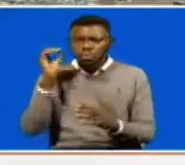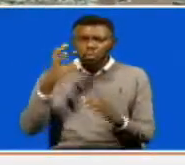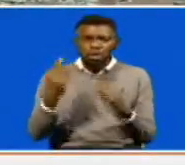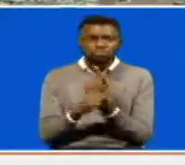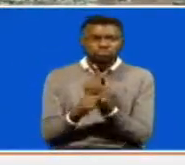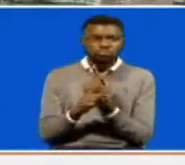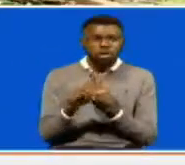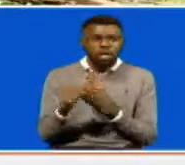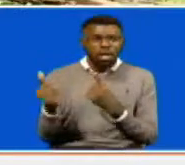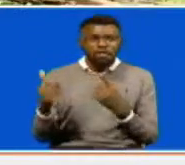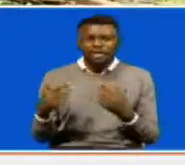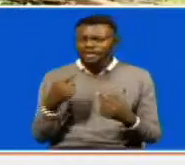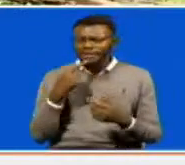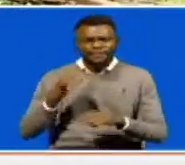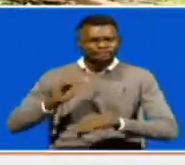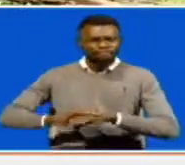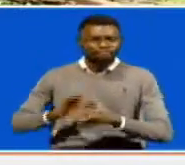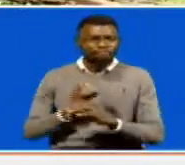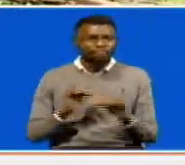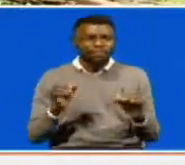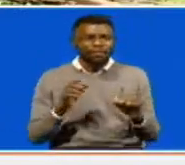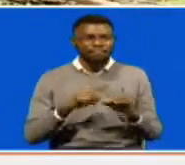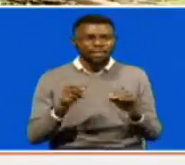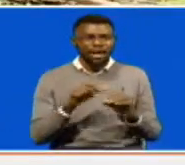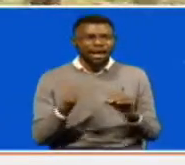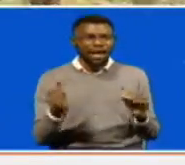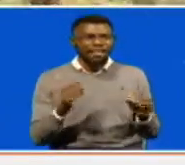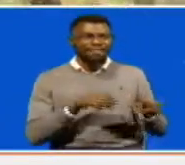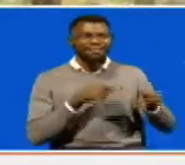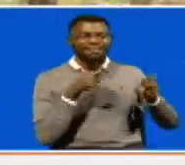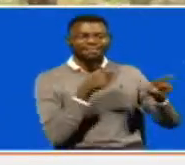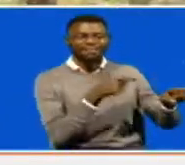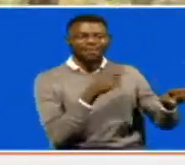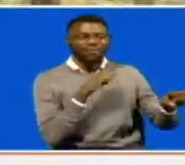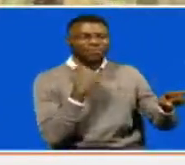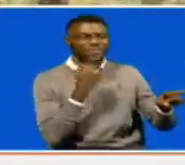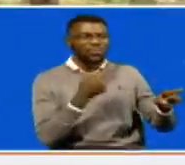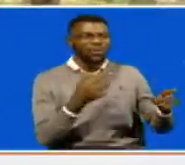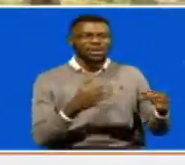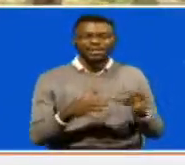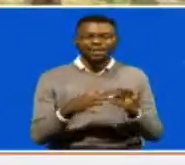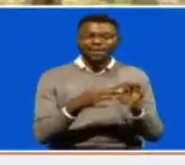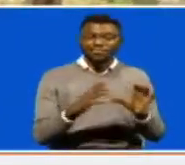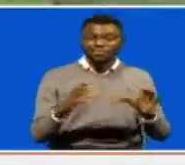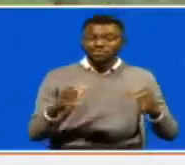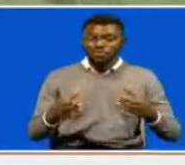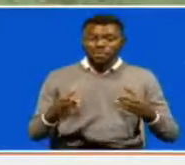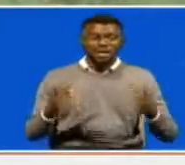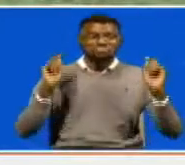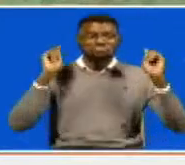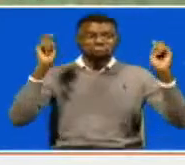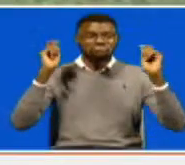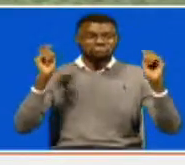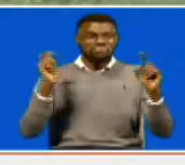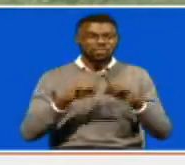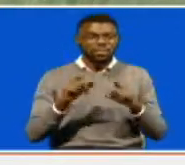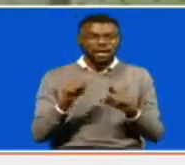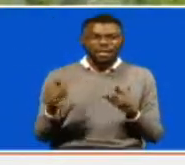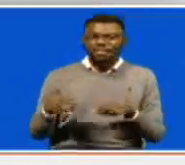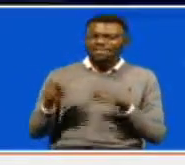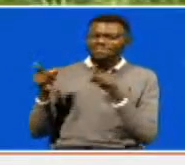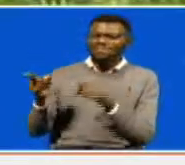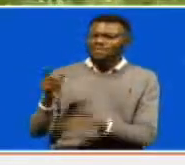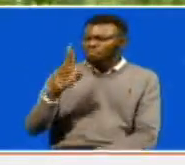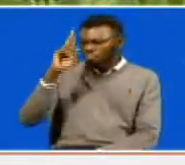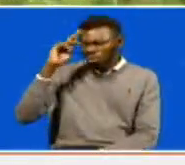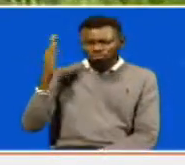some have condemned the act, others have pointed an accusing finger at Azimio protests, but others have come out to accuse the police officers for failing